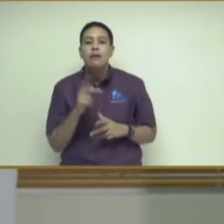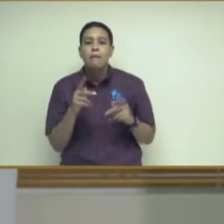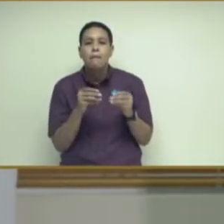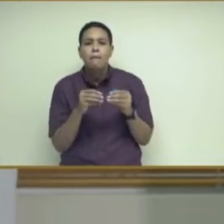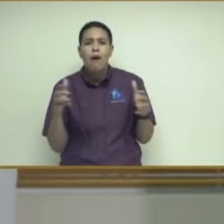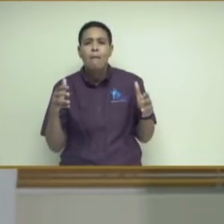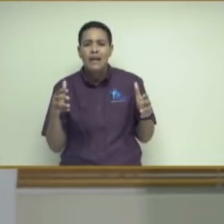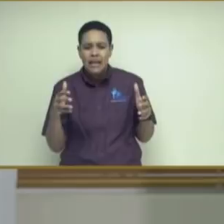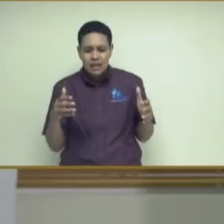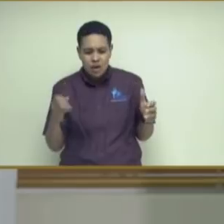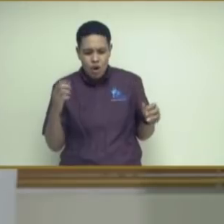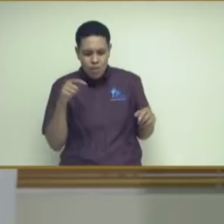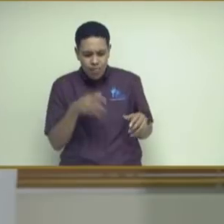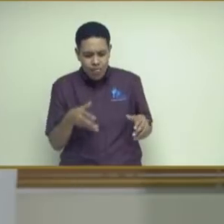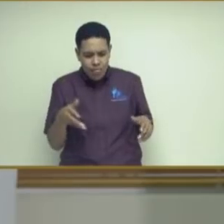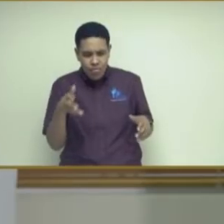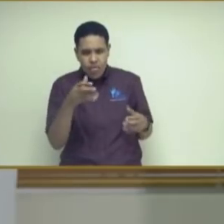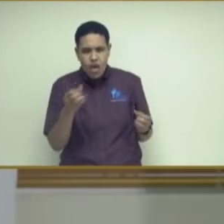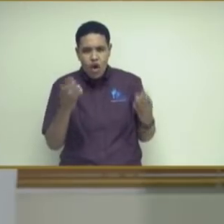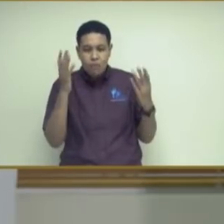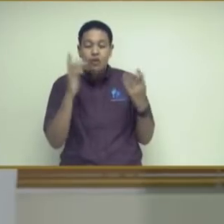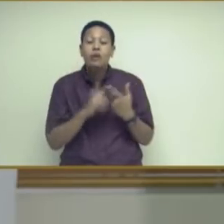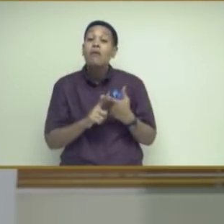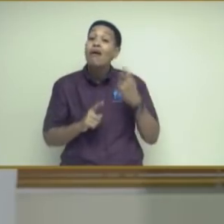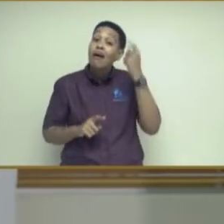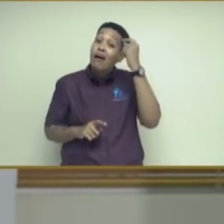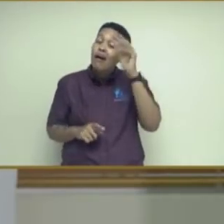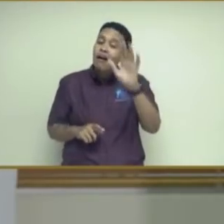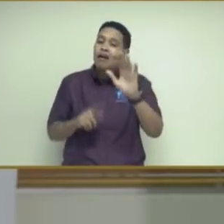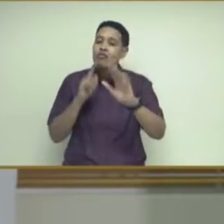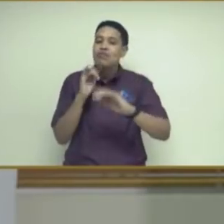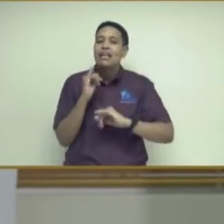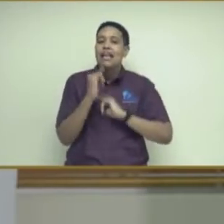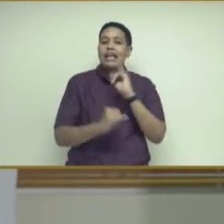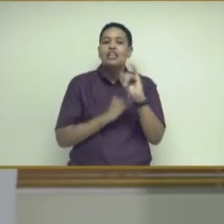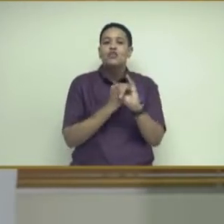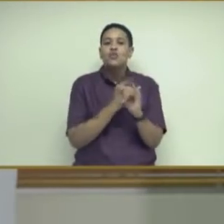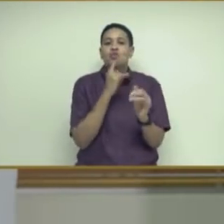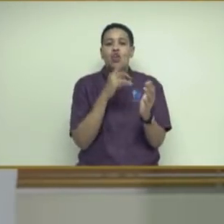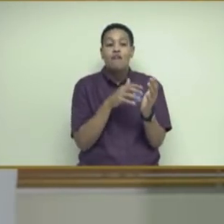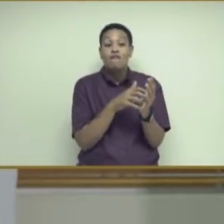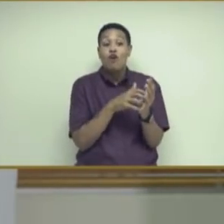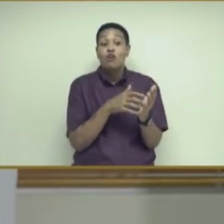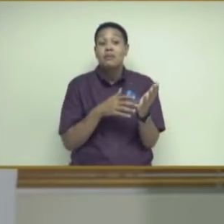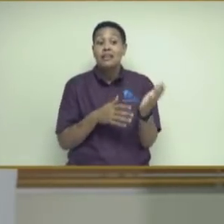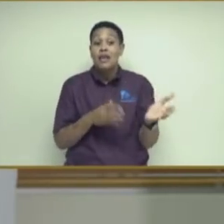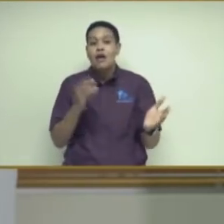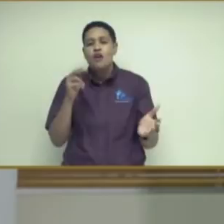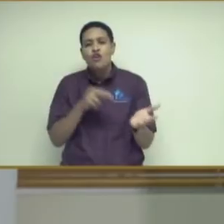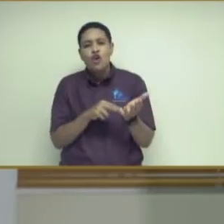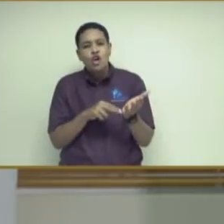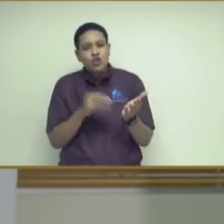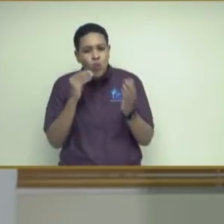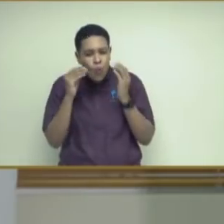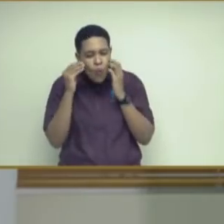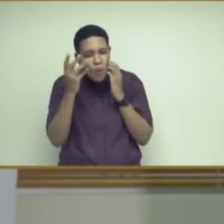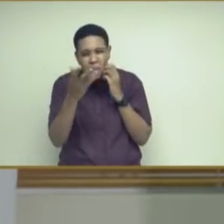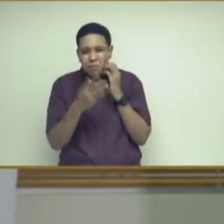population density, and of course institutional vulnerabilities, nursing homes,